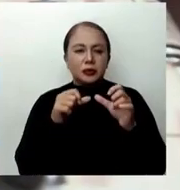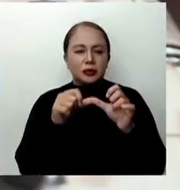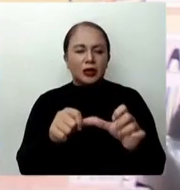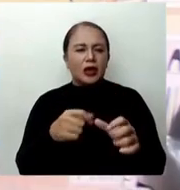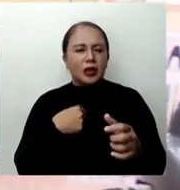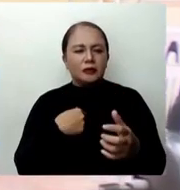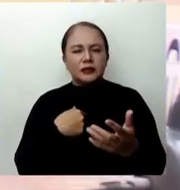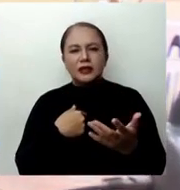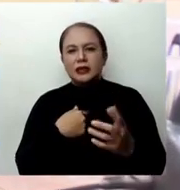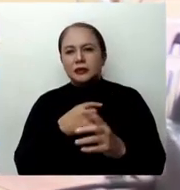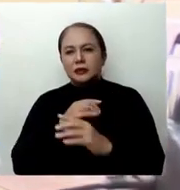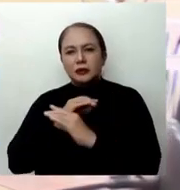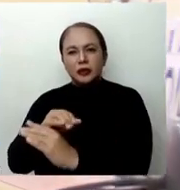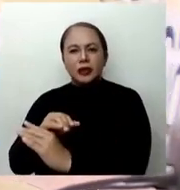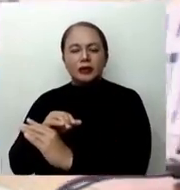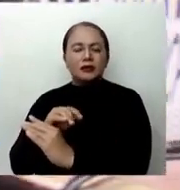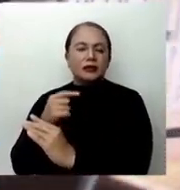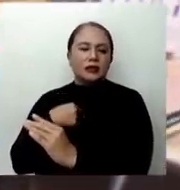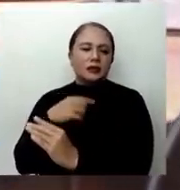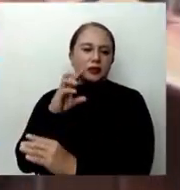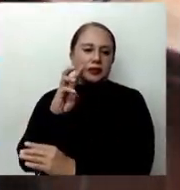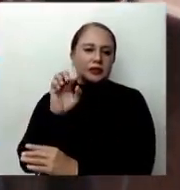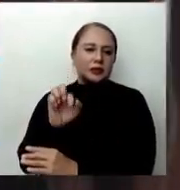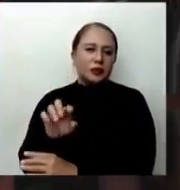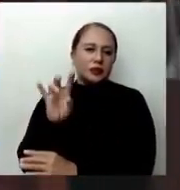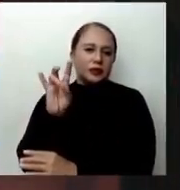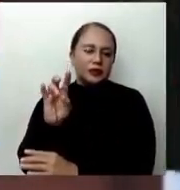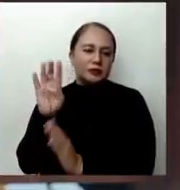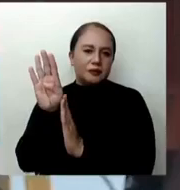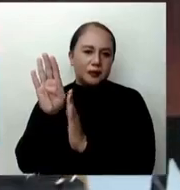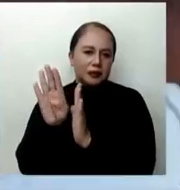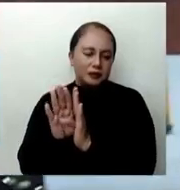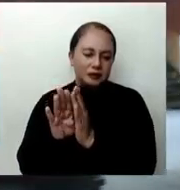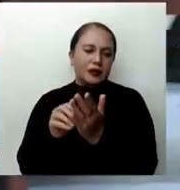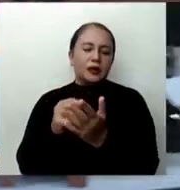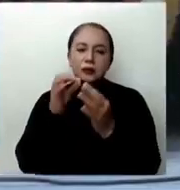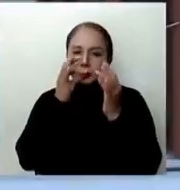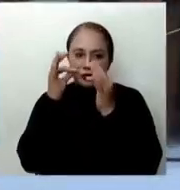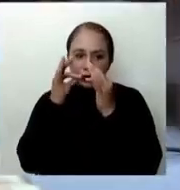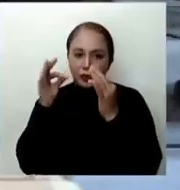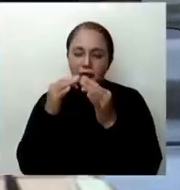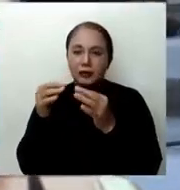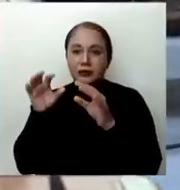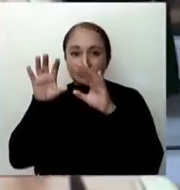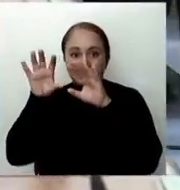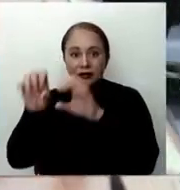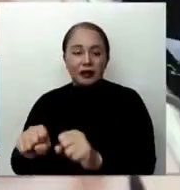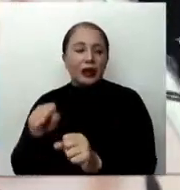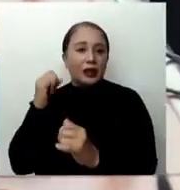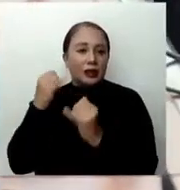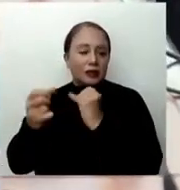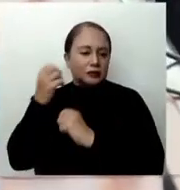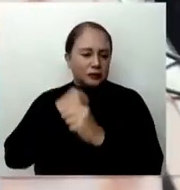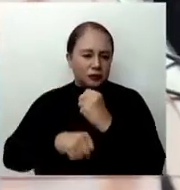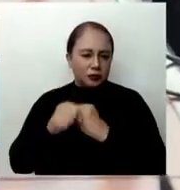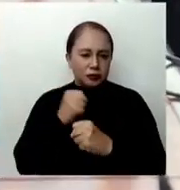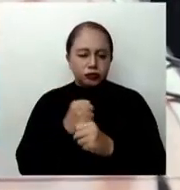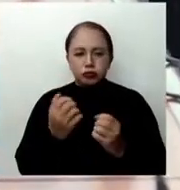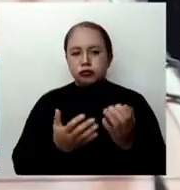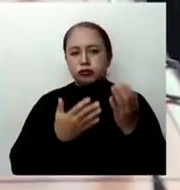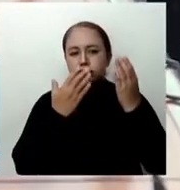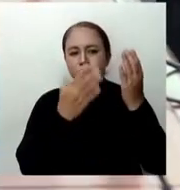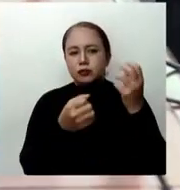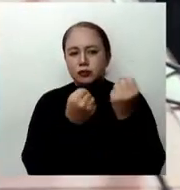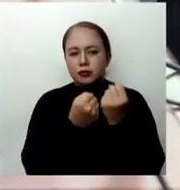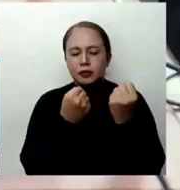cover-up in a 6.7 billion peso drug haul last year. The proposal was supported by